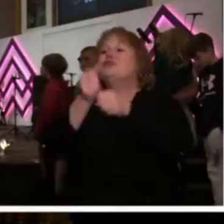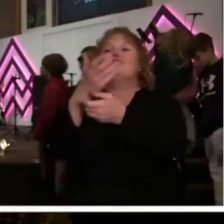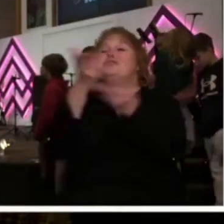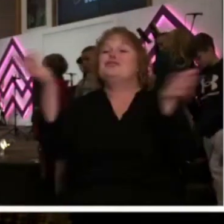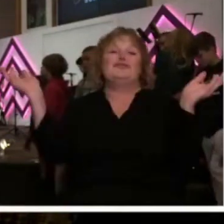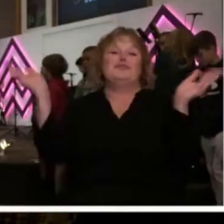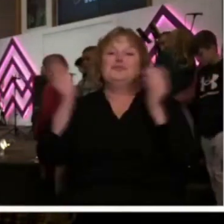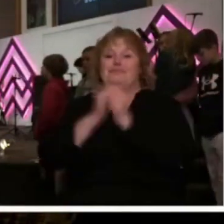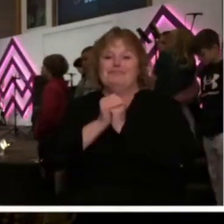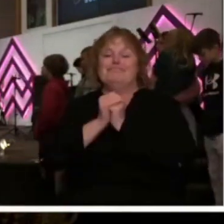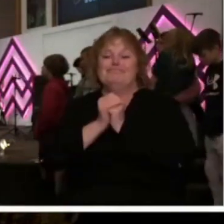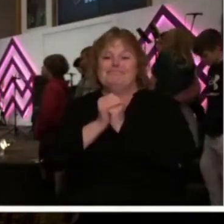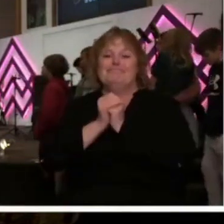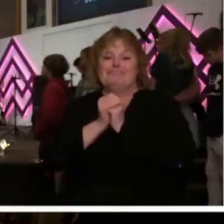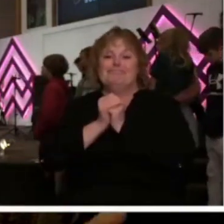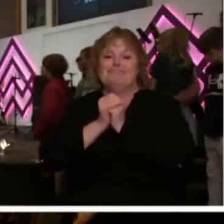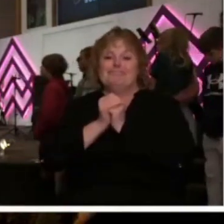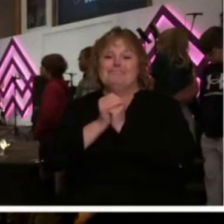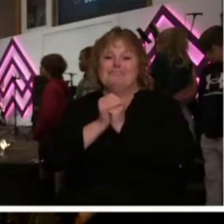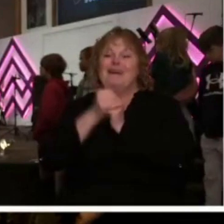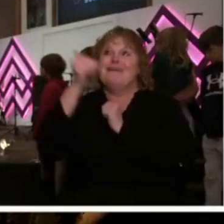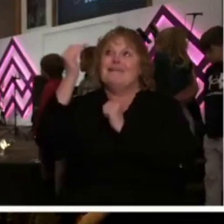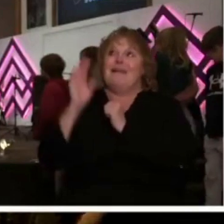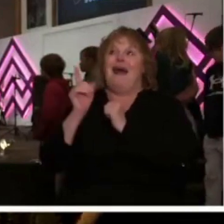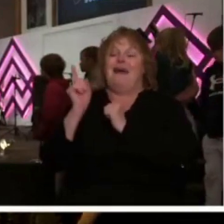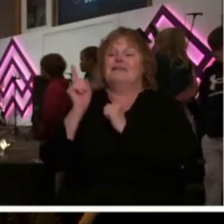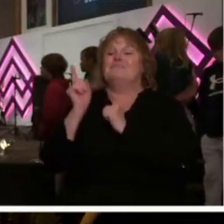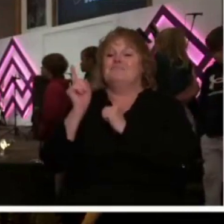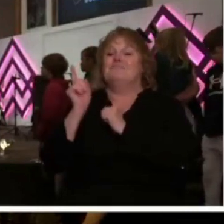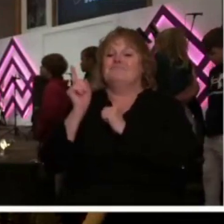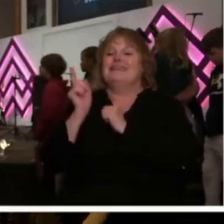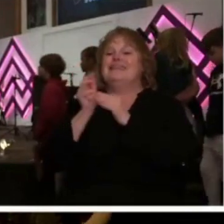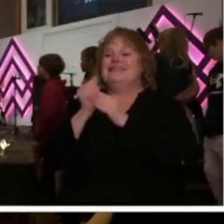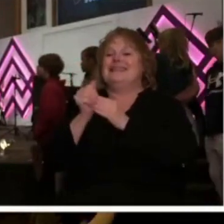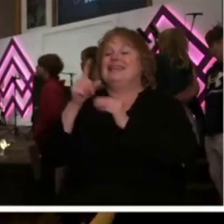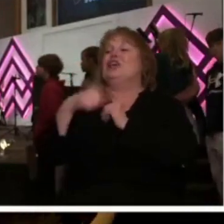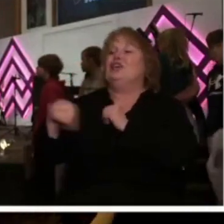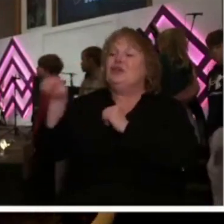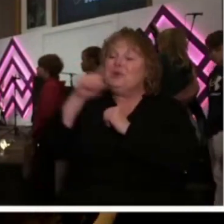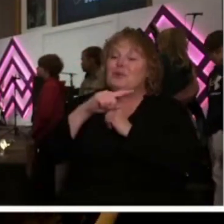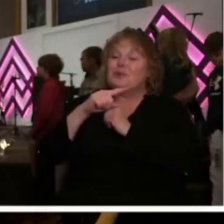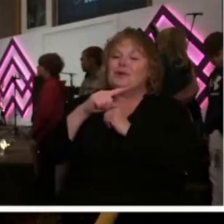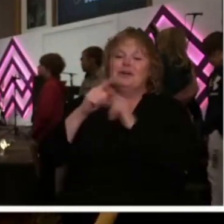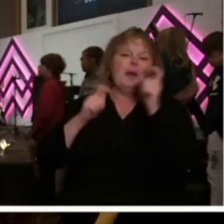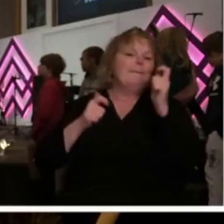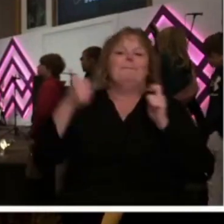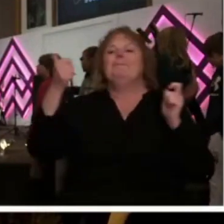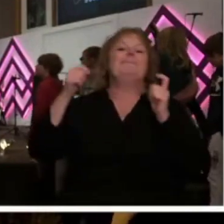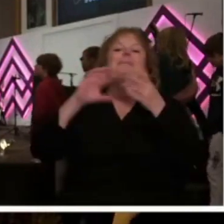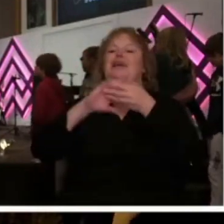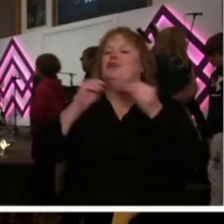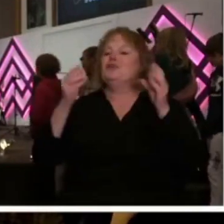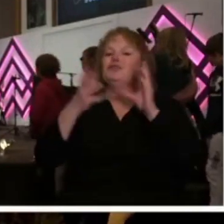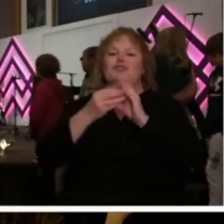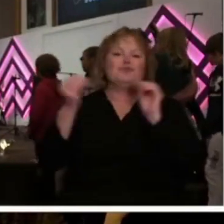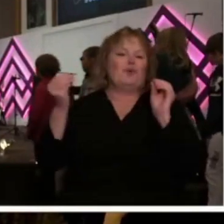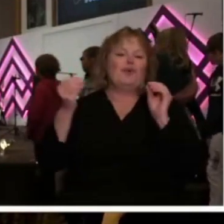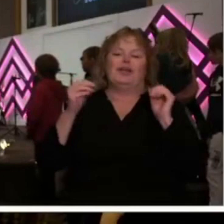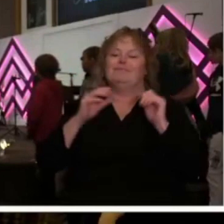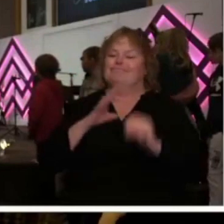We trust you because God is leading you into a greater and bigger story than you ever